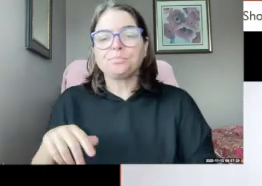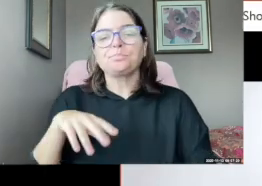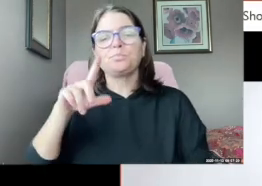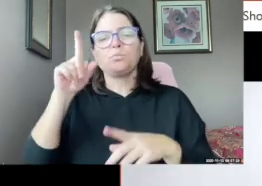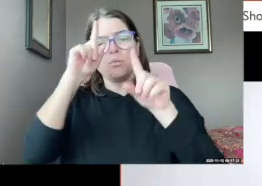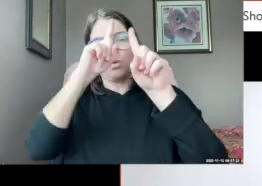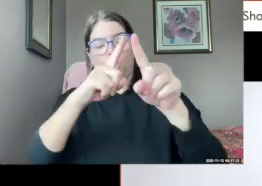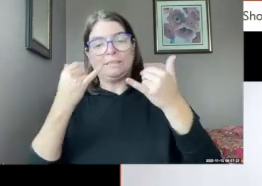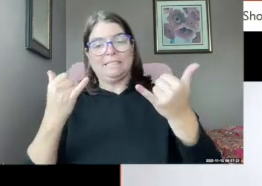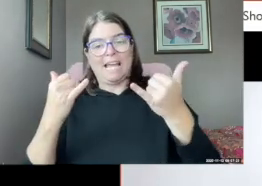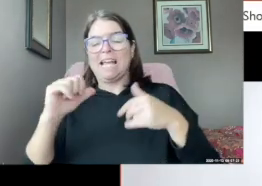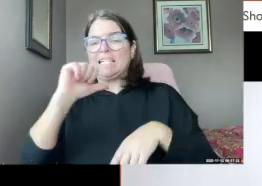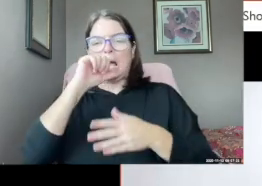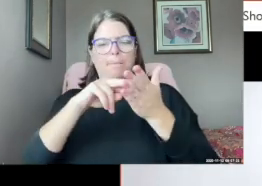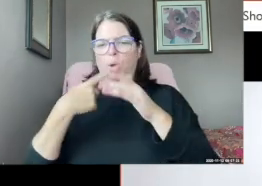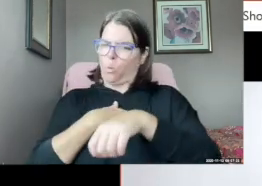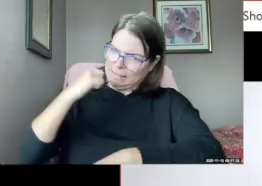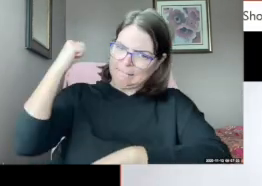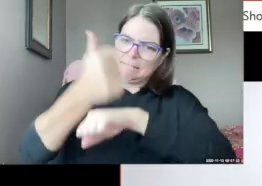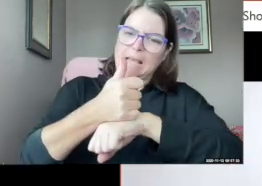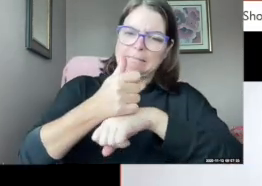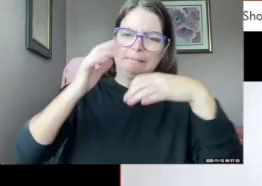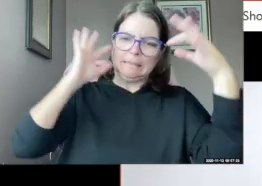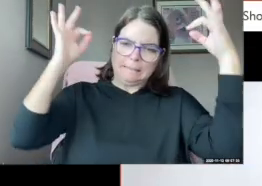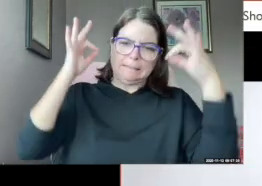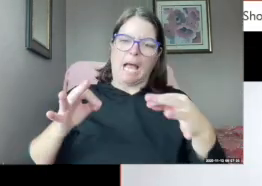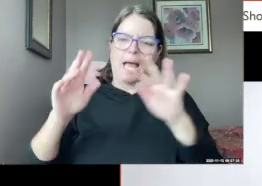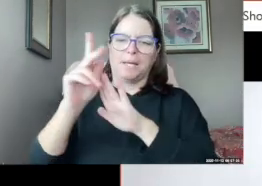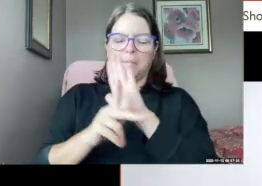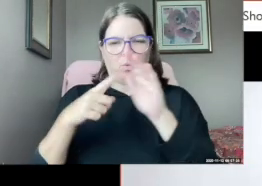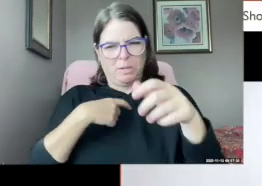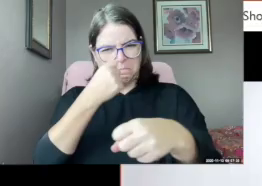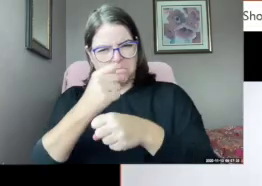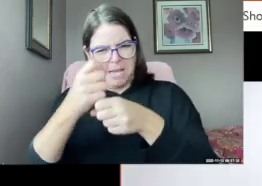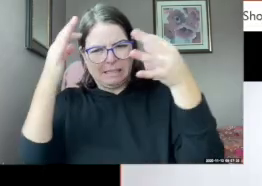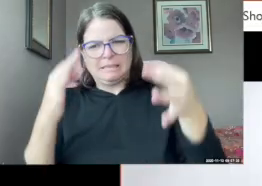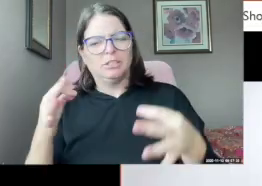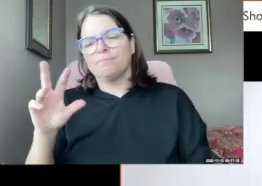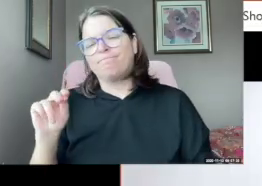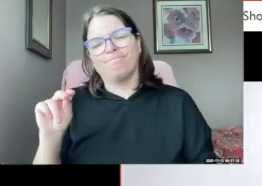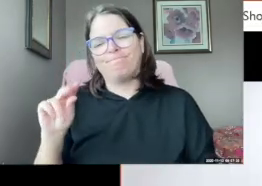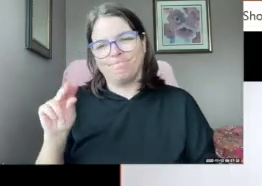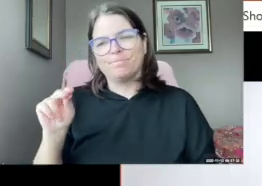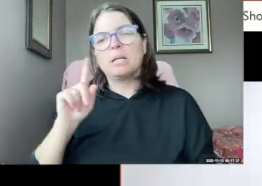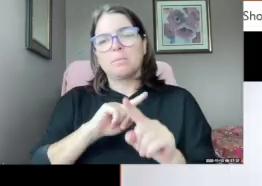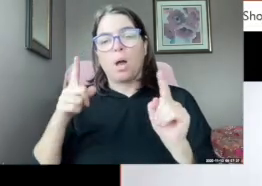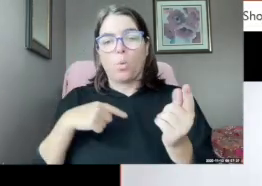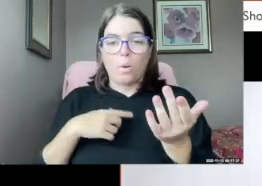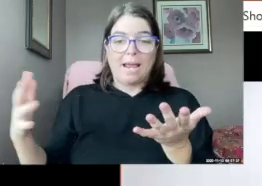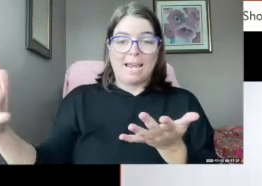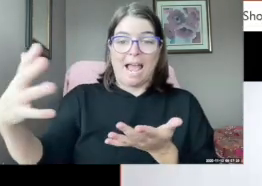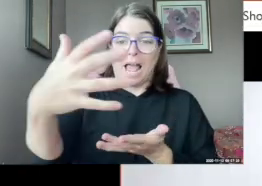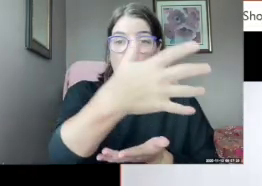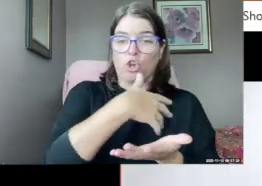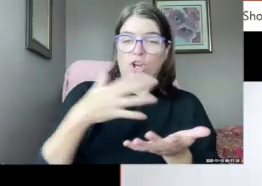the outcome of today is not to set any specific policy. We won't be making any major decisions today. The input that